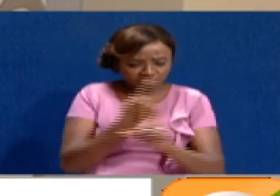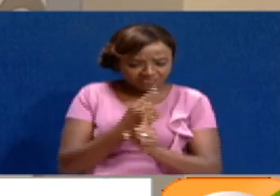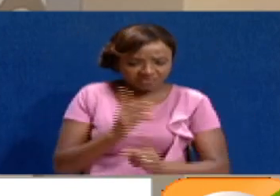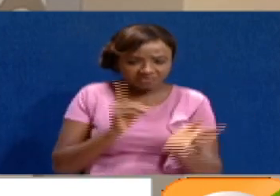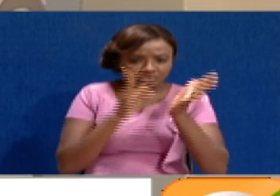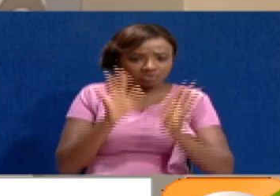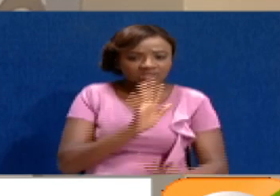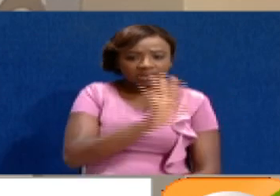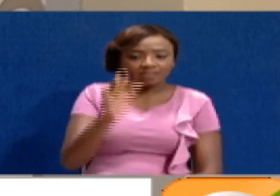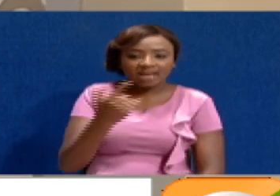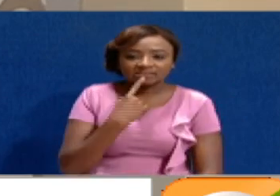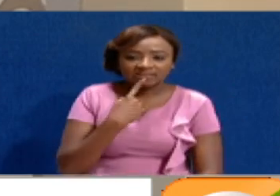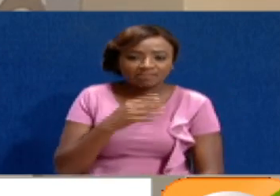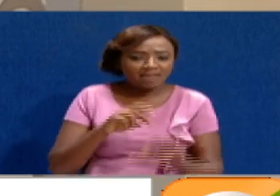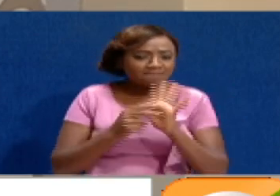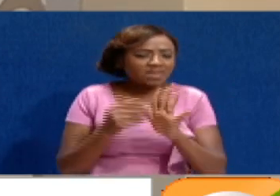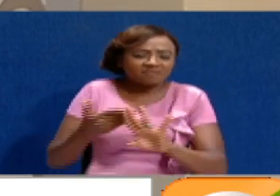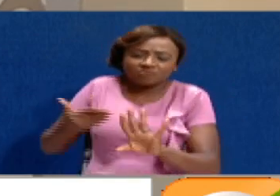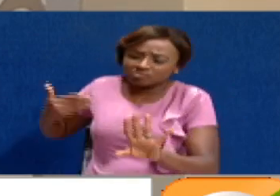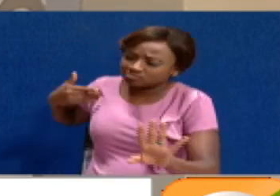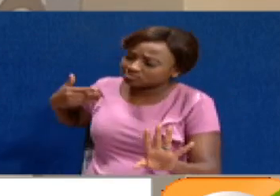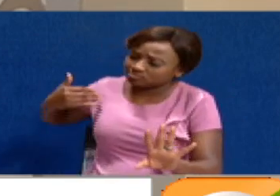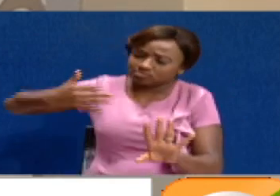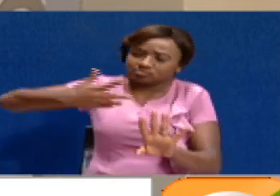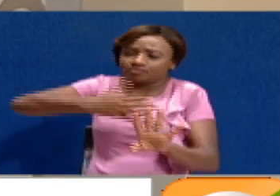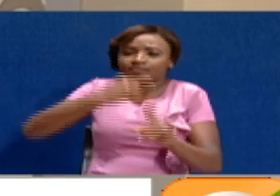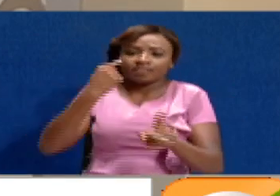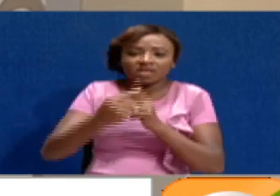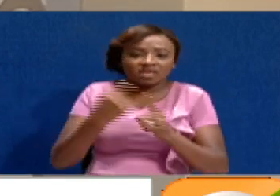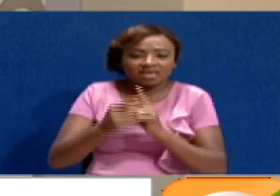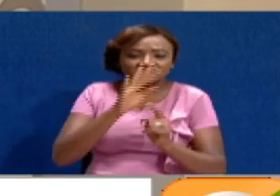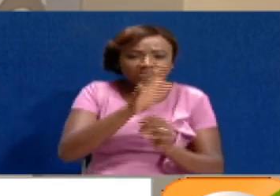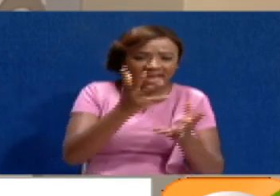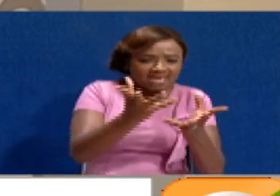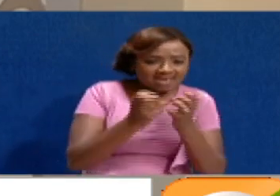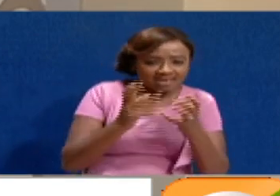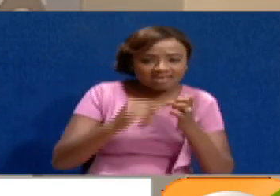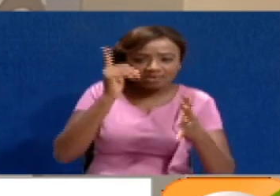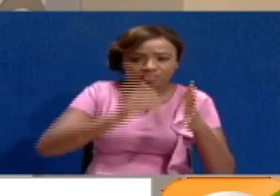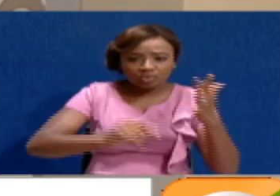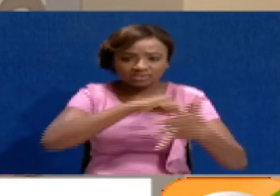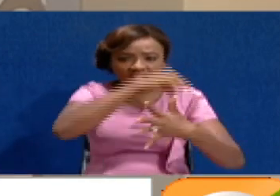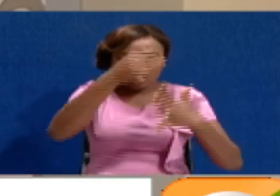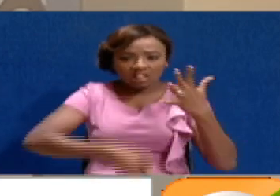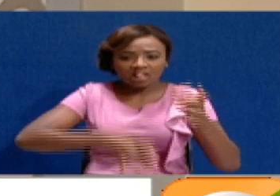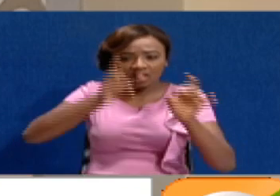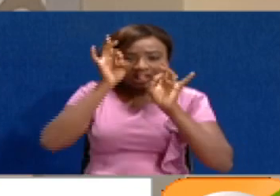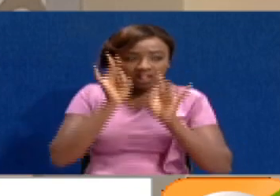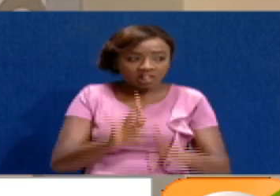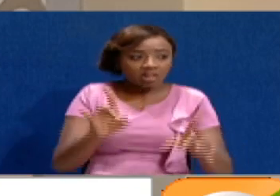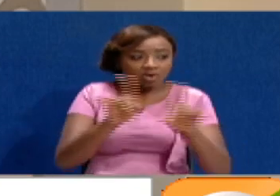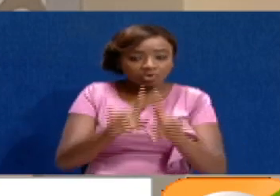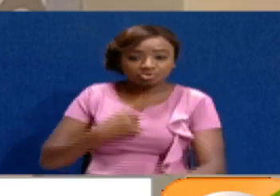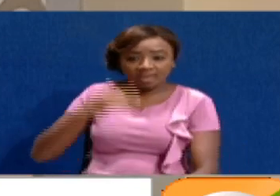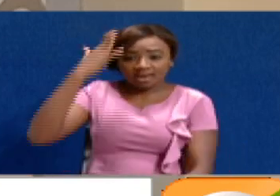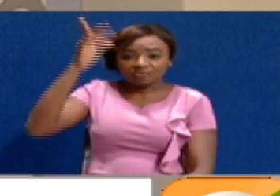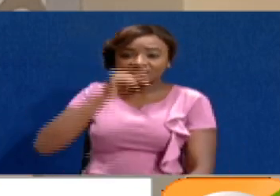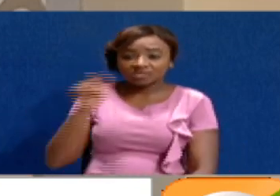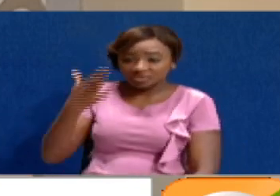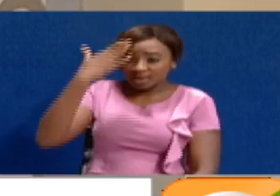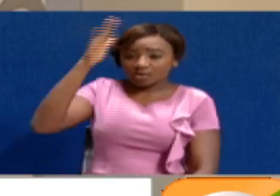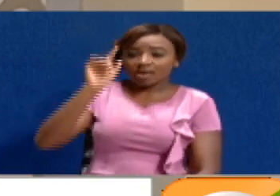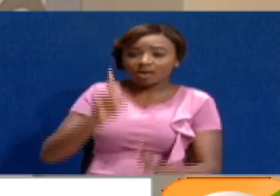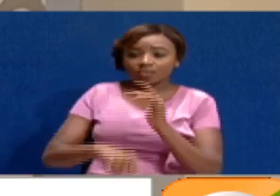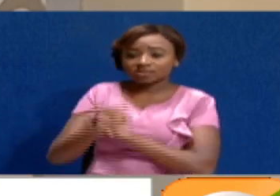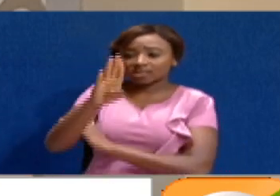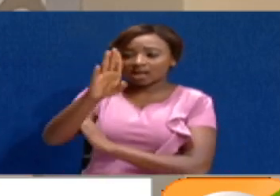They arise from decades of neglect of their issues and of the healthcare sector in general. I'm sure he's familiar with the Abuja Declaration